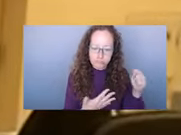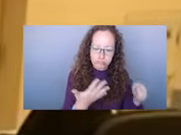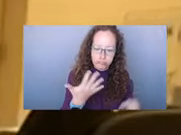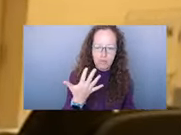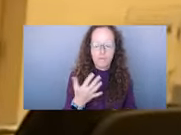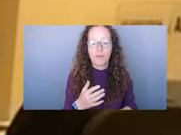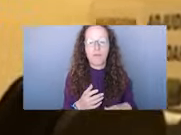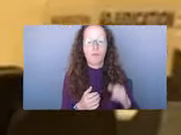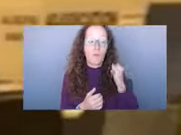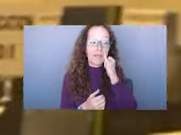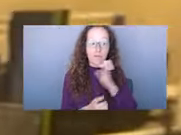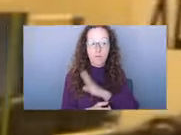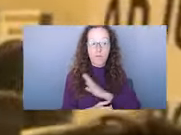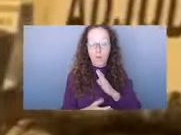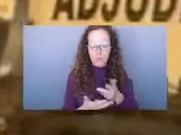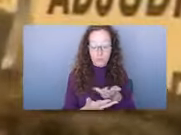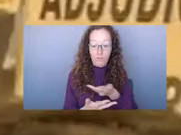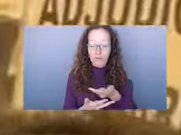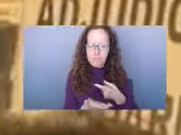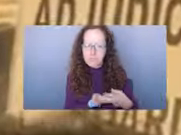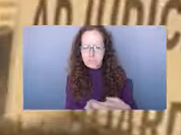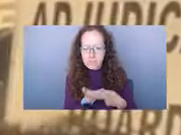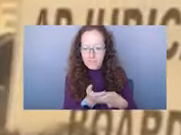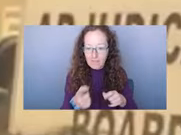conversation. Is that an overvote?